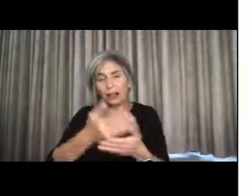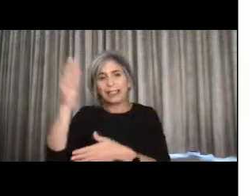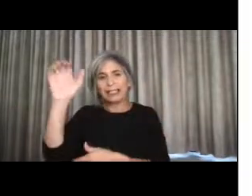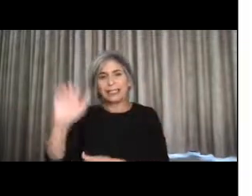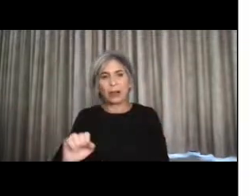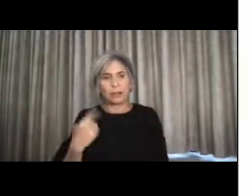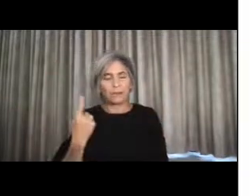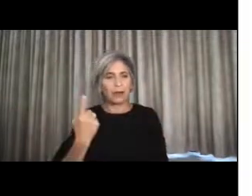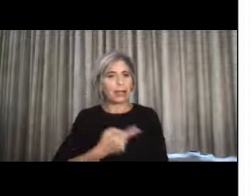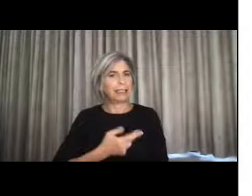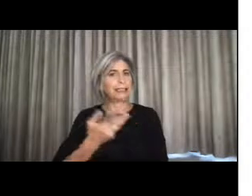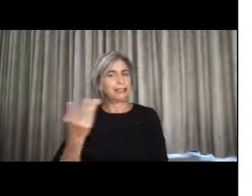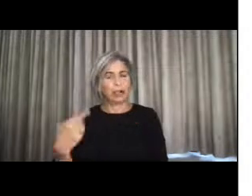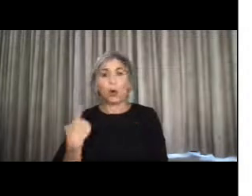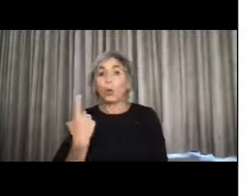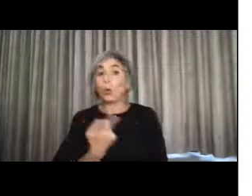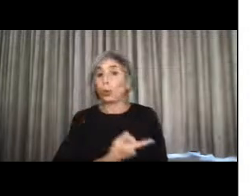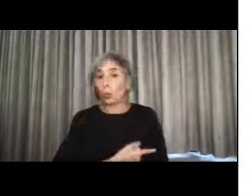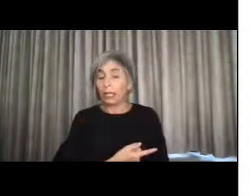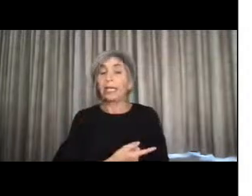with that said, we're essentially,